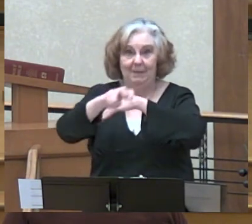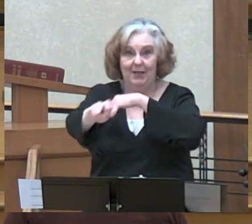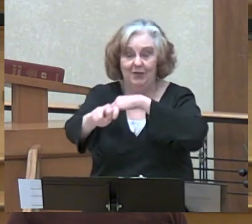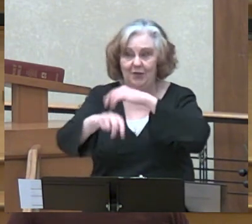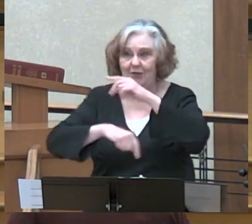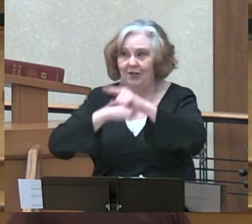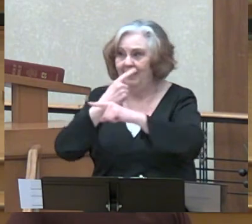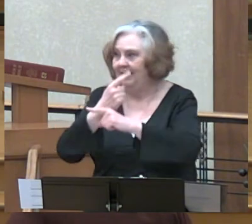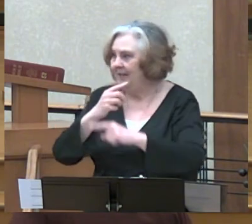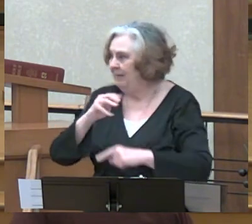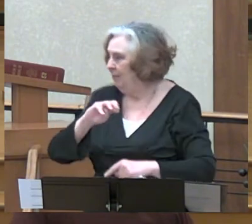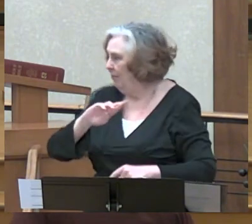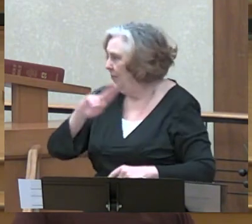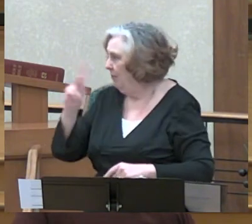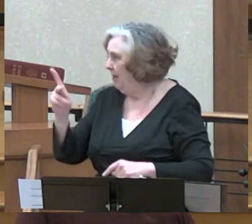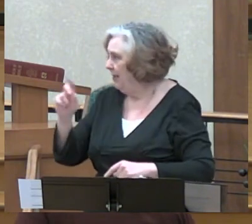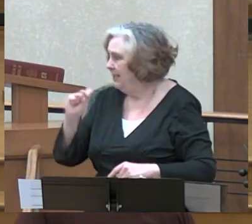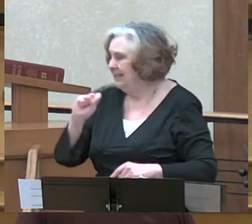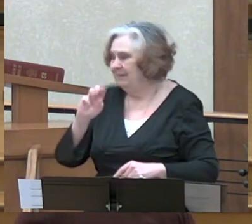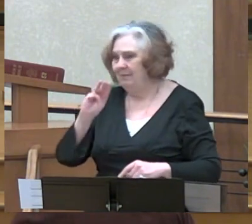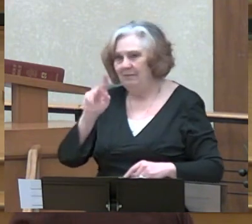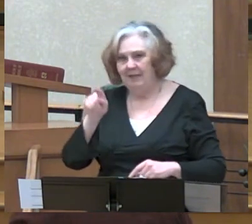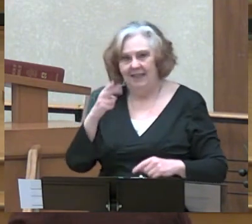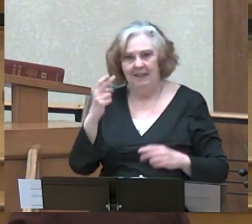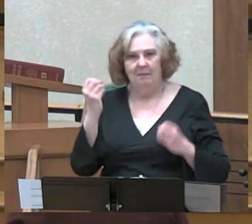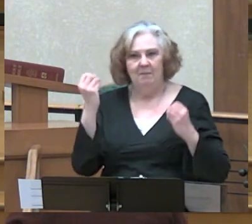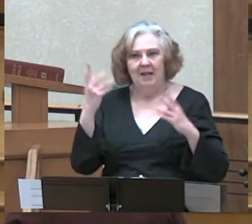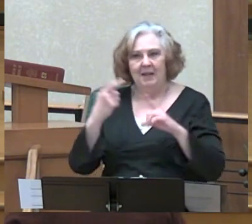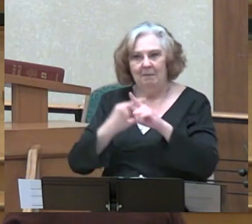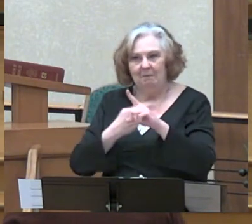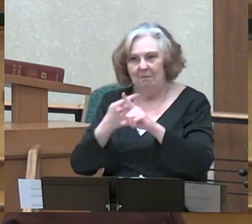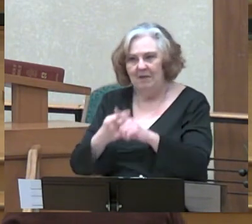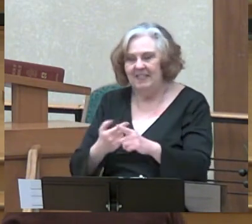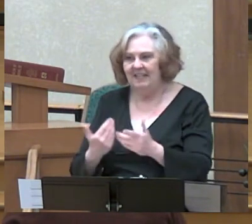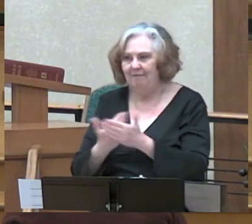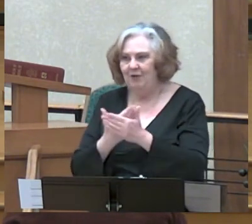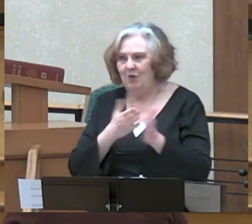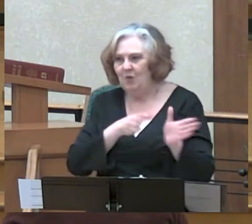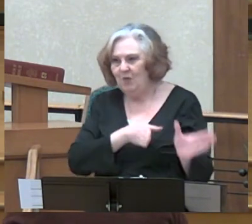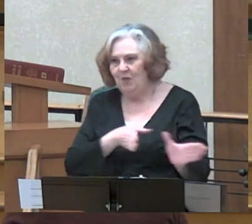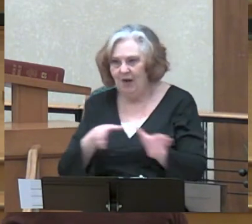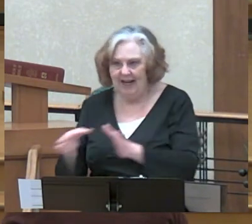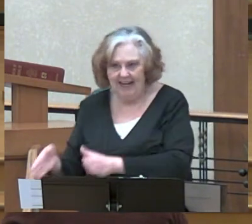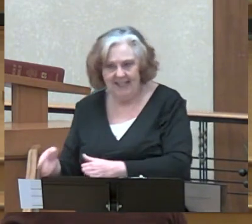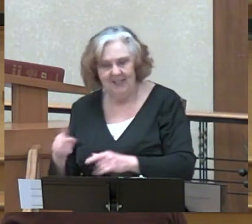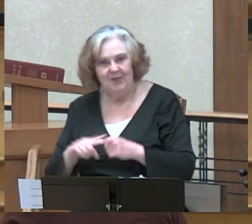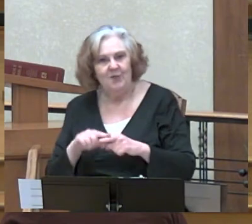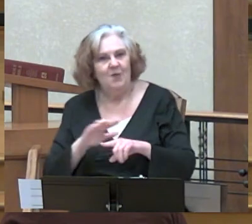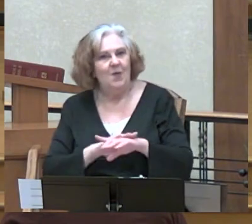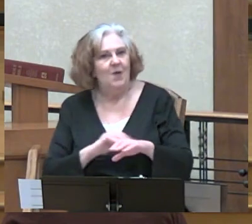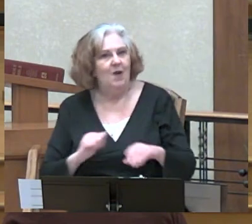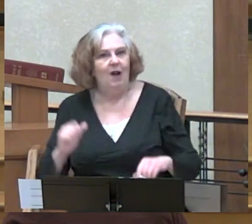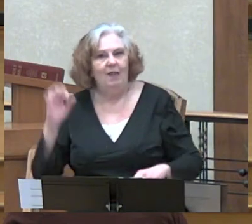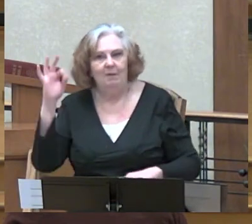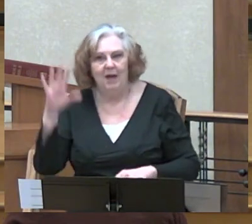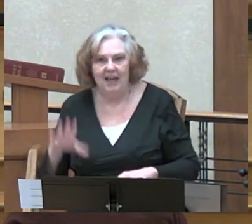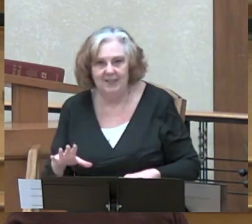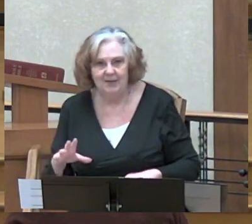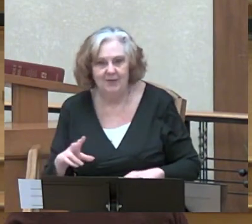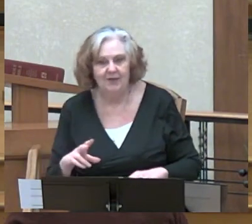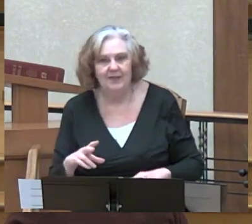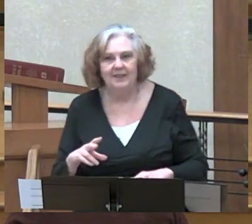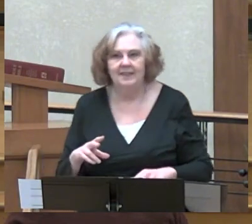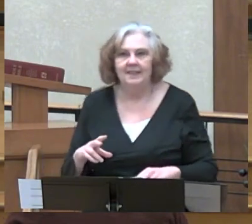Mark Smith? A journey of many months of new ways to go about calling a pastor, some